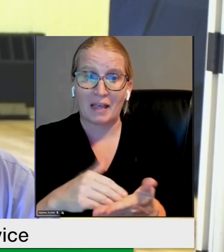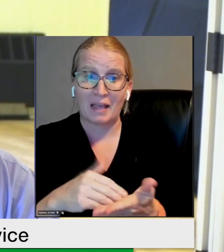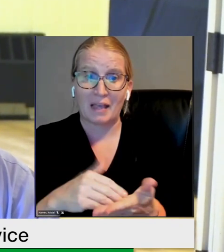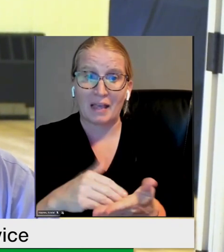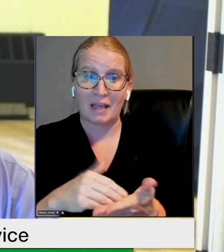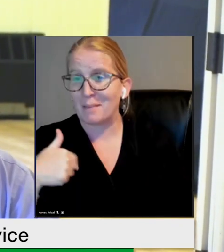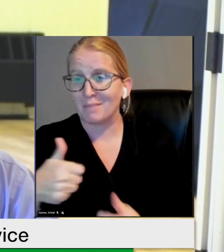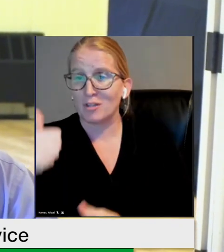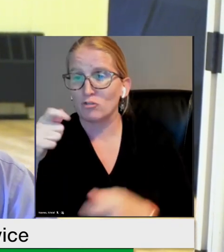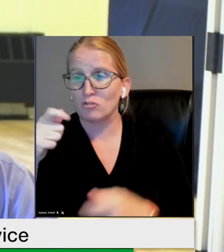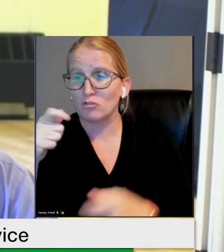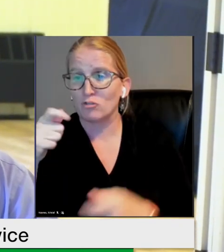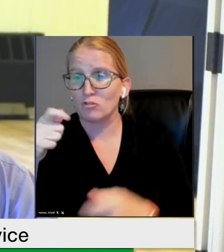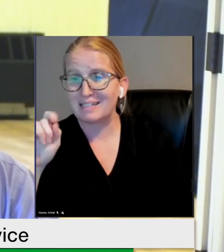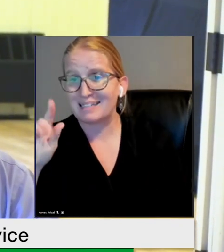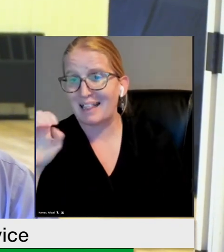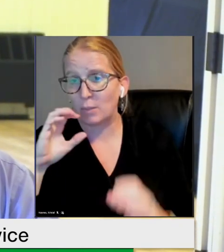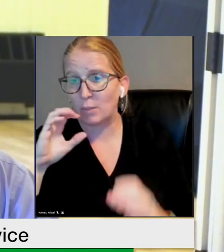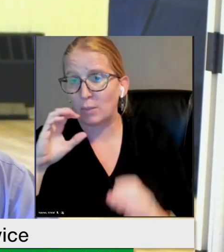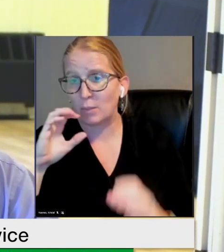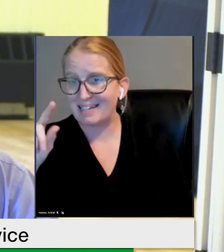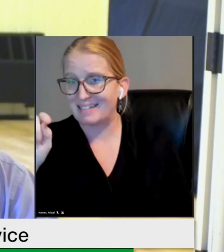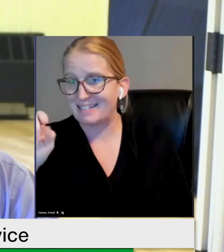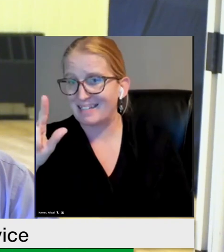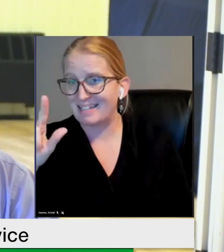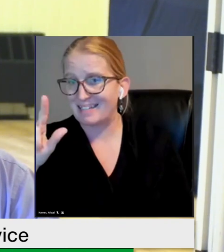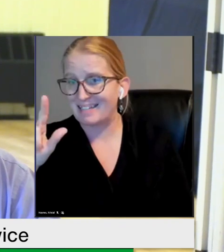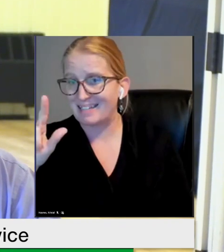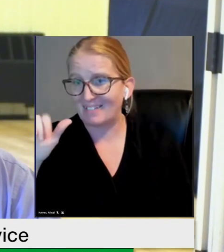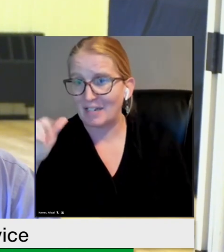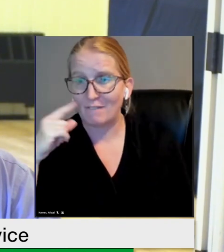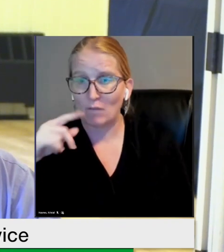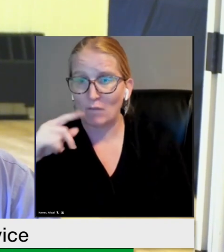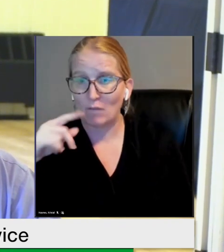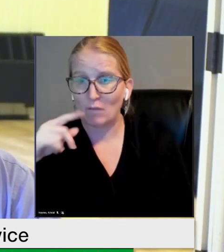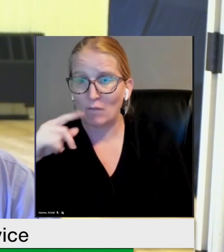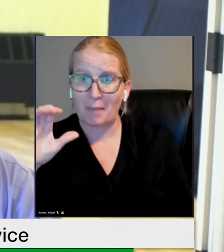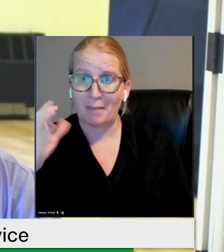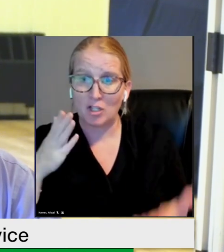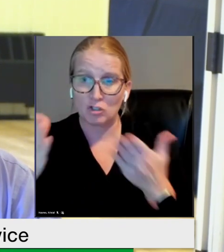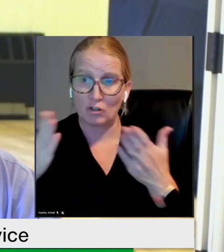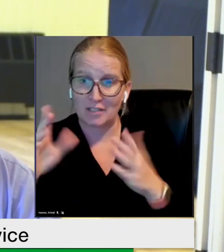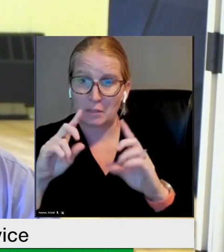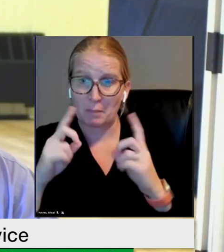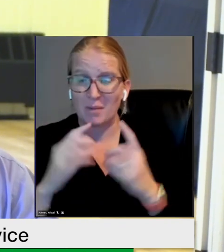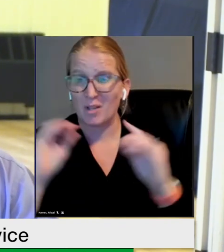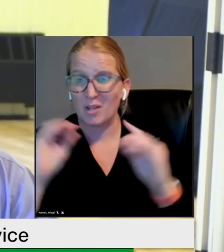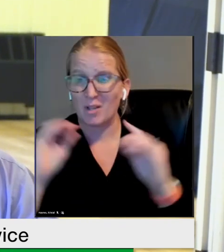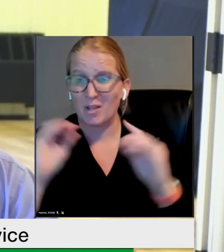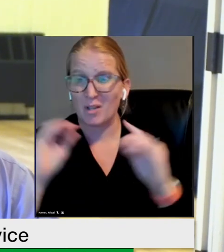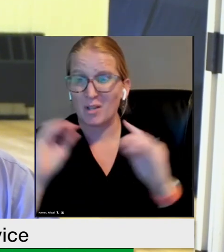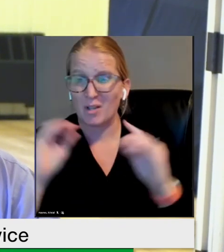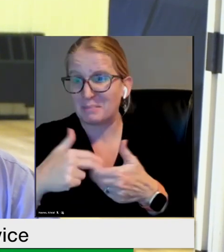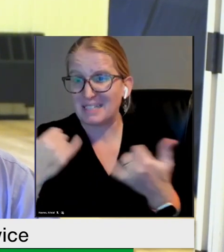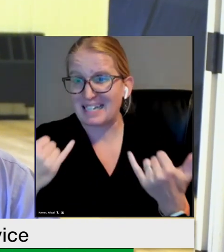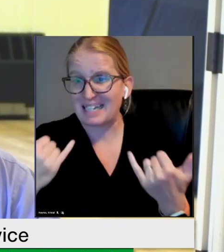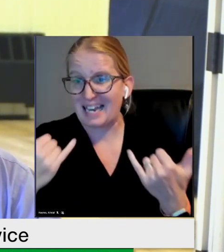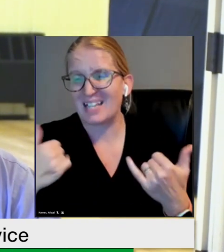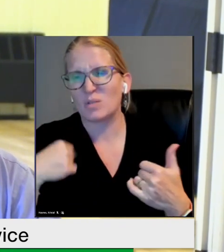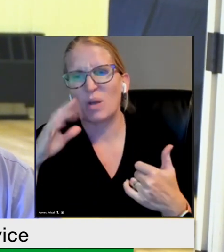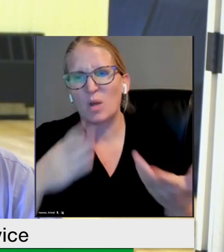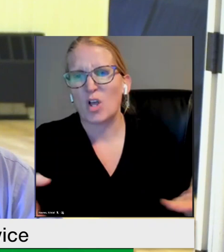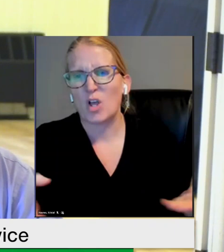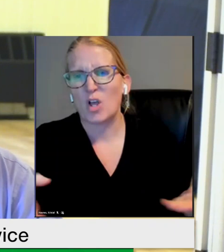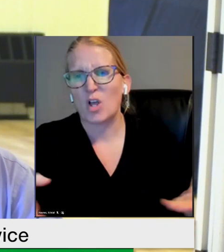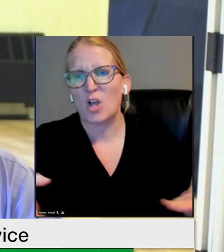did not get any participation today, so I am going to close the meeting 5 minutes early. Thank you to the interpreters for